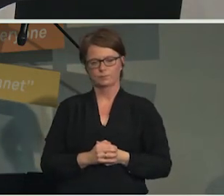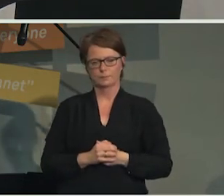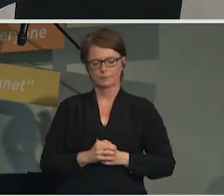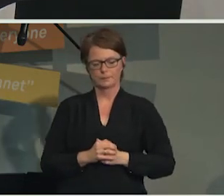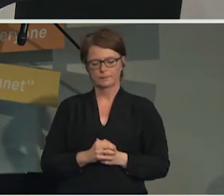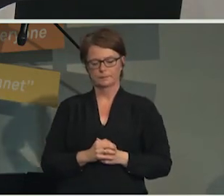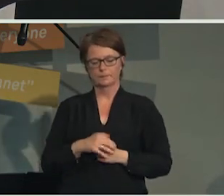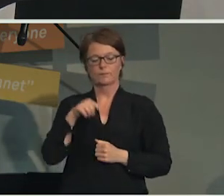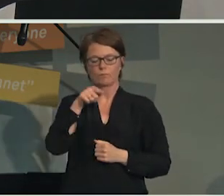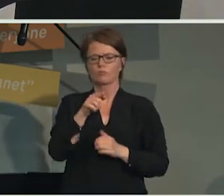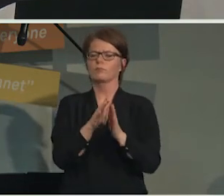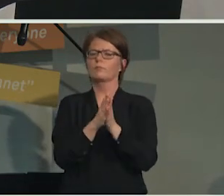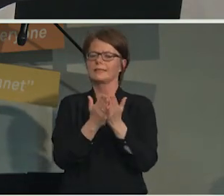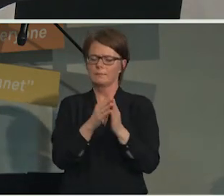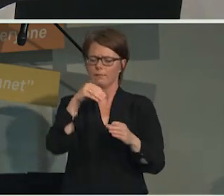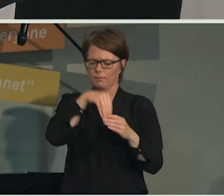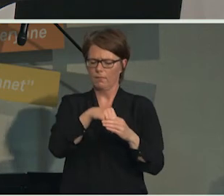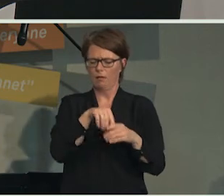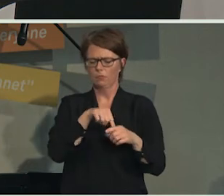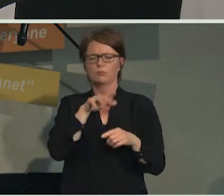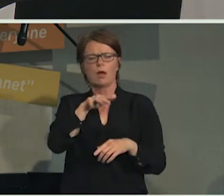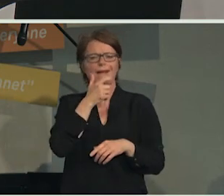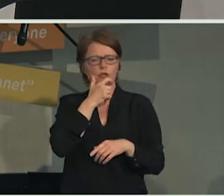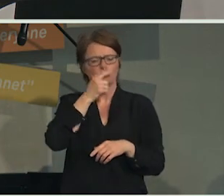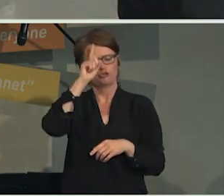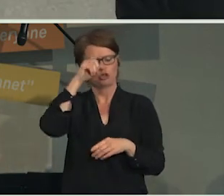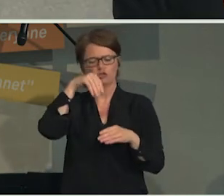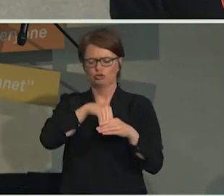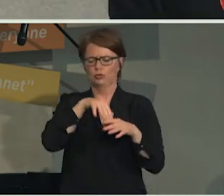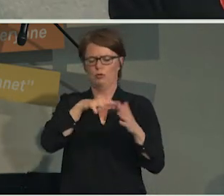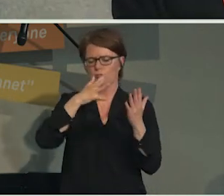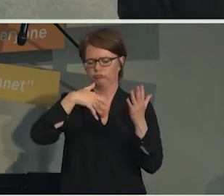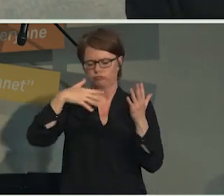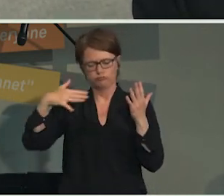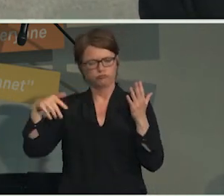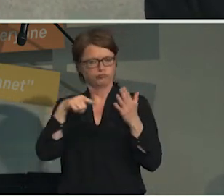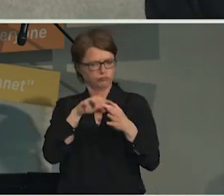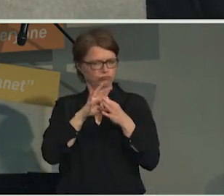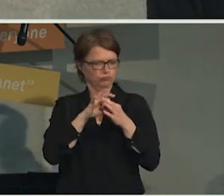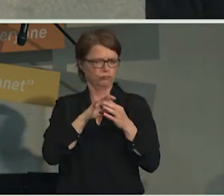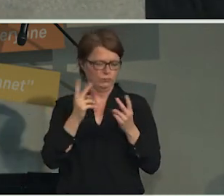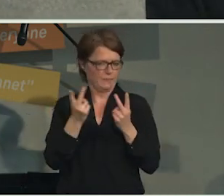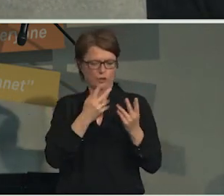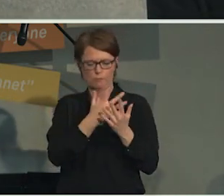But this is future. Maybe you have noticed on your way up just on the first floor that